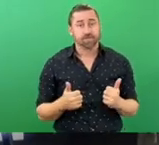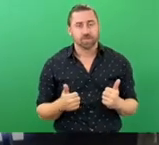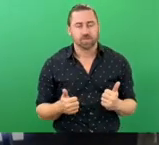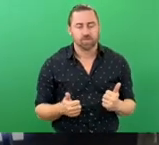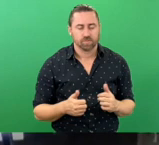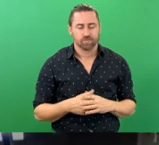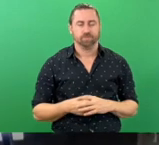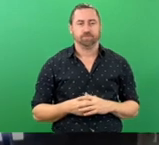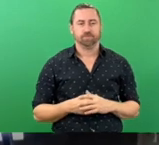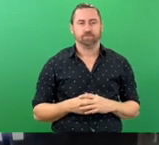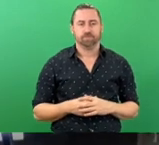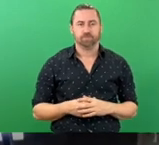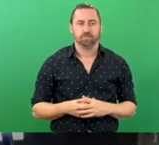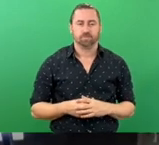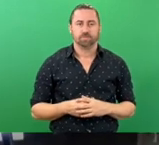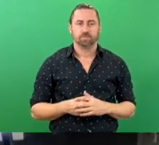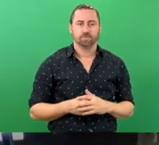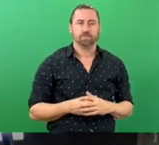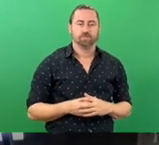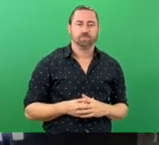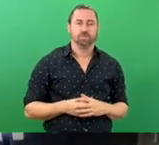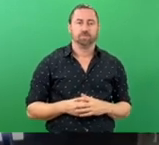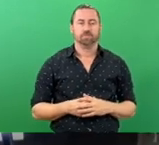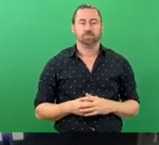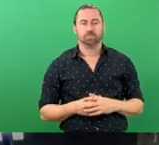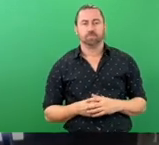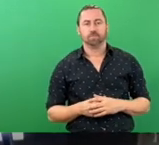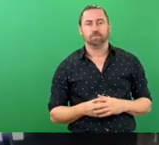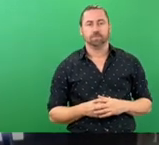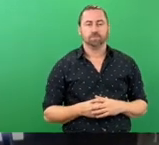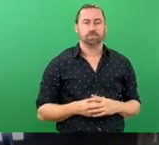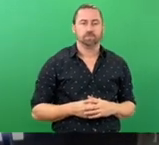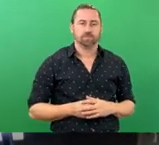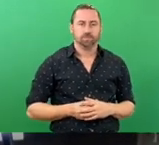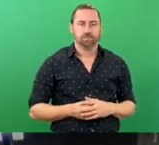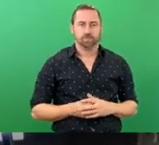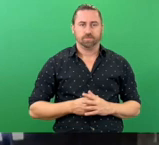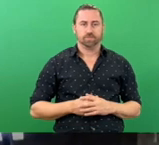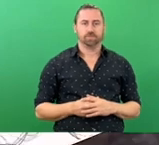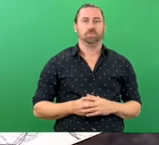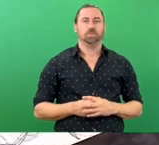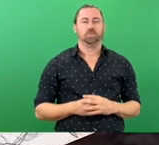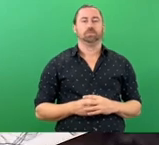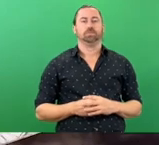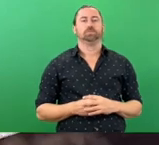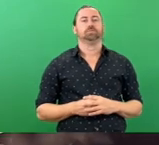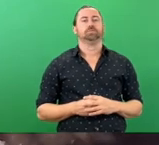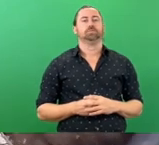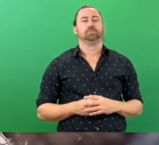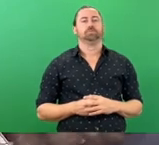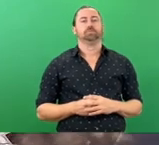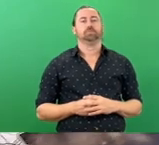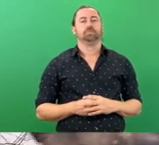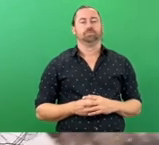All right, let's switch it. And I will grab my mirror. Okay, good.